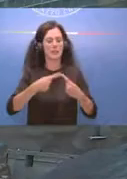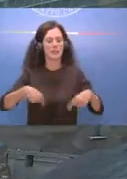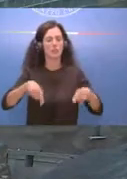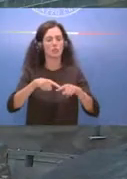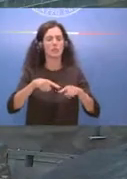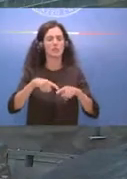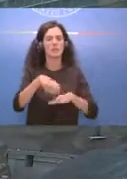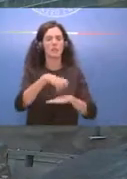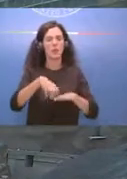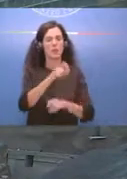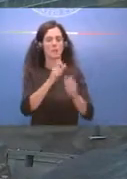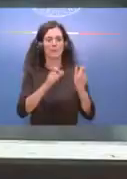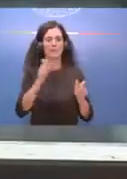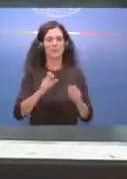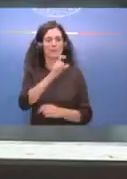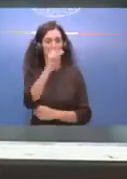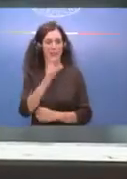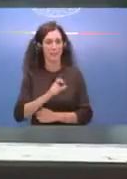francis